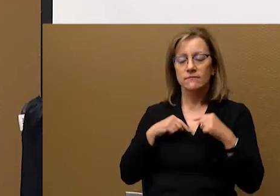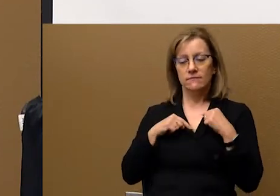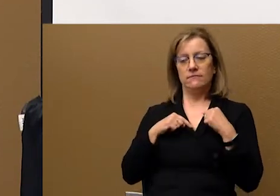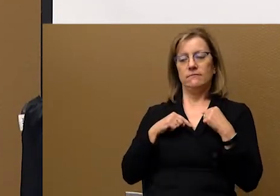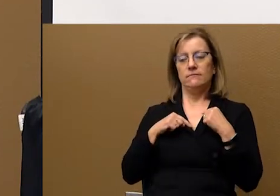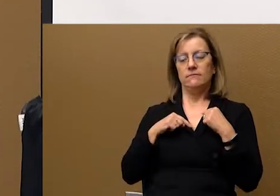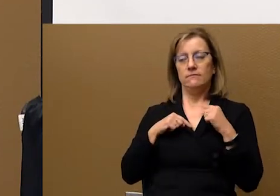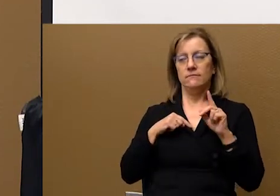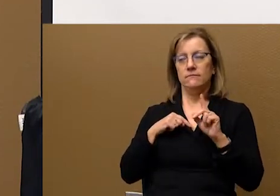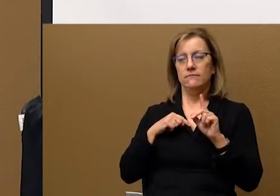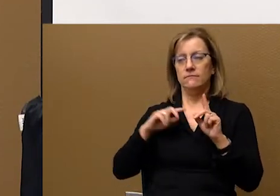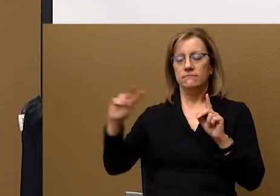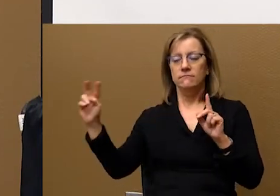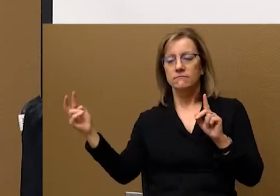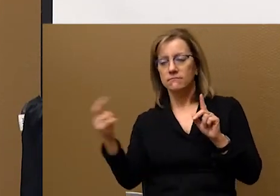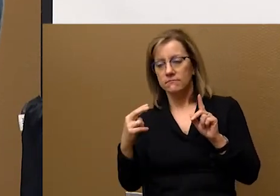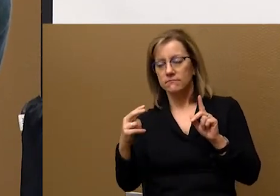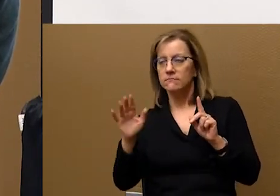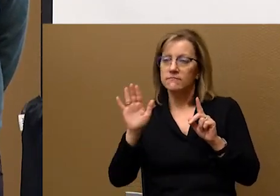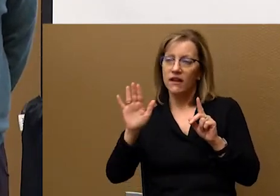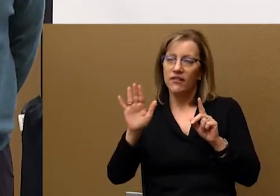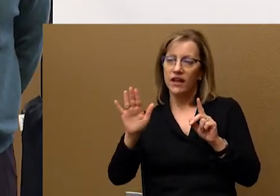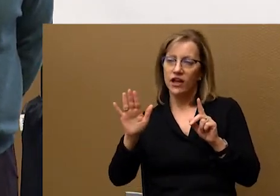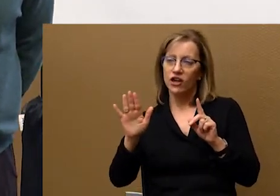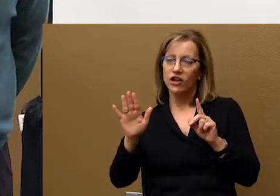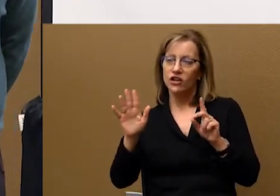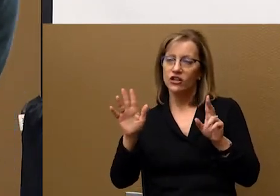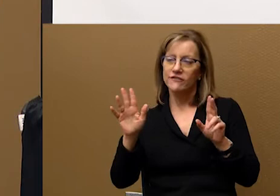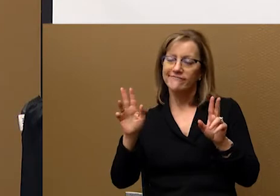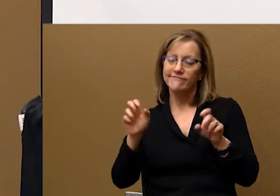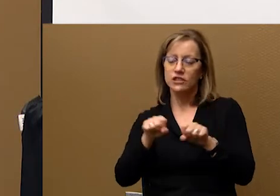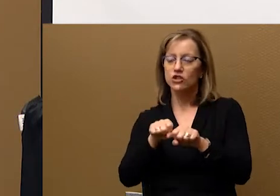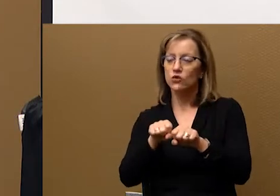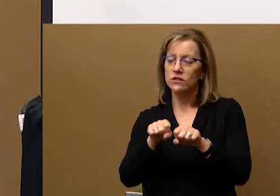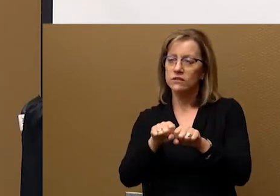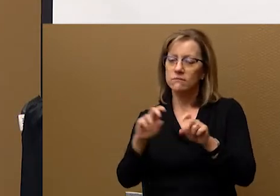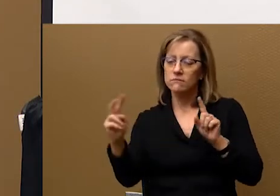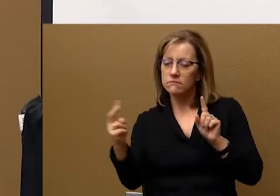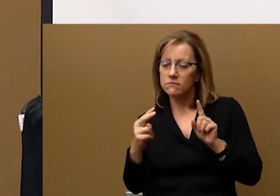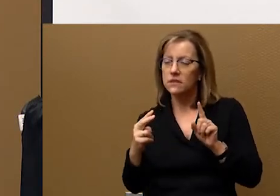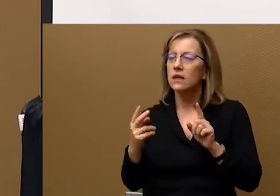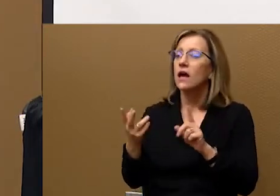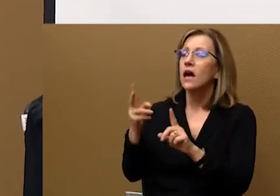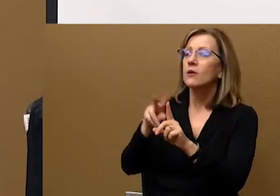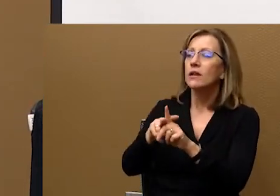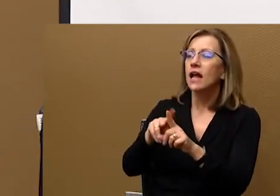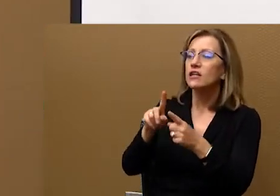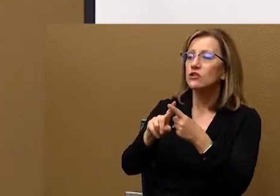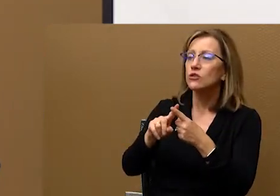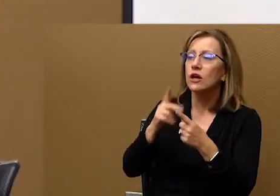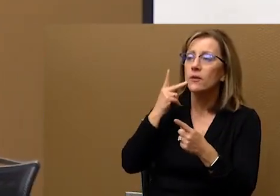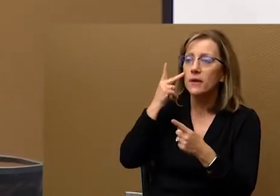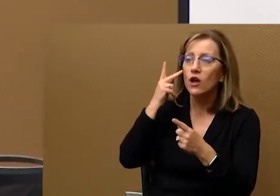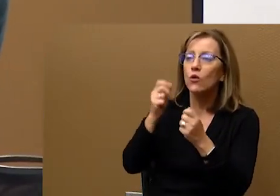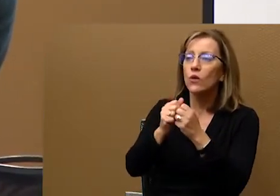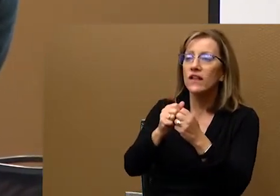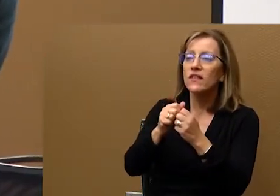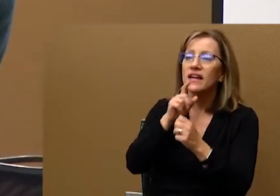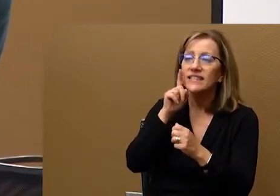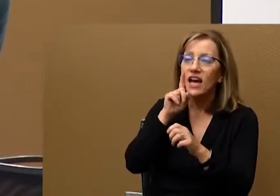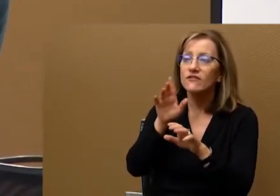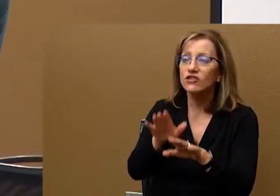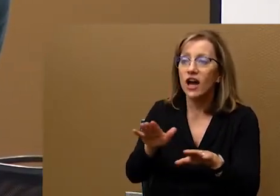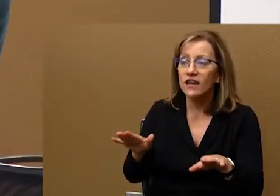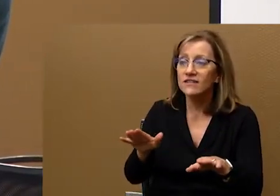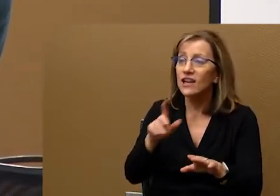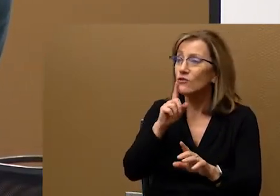one step back and think about what it would be like to be in the other person's shoes, and apply that to a parent with a deaf